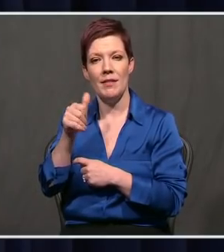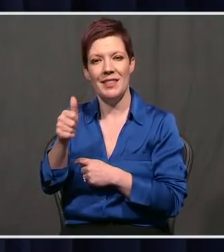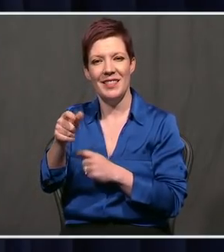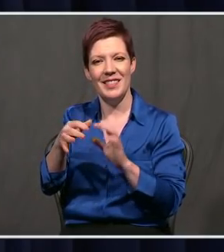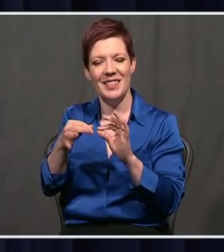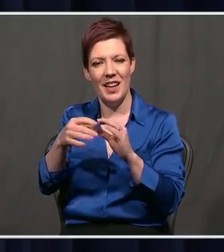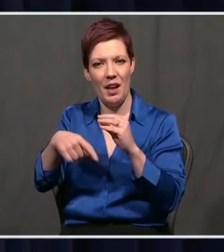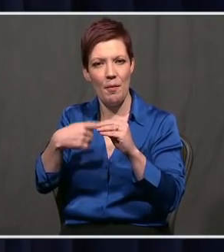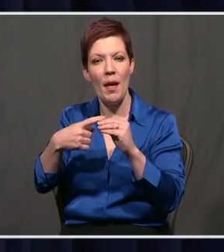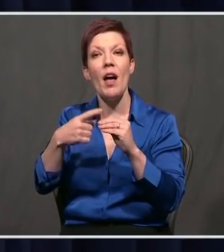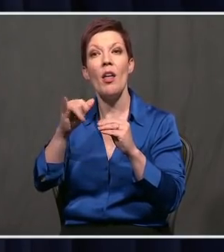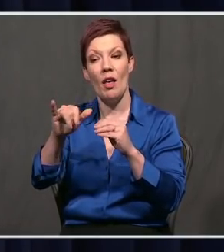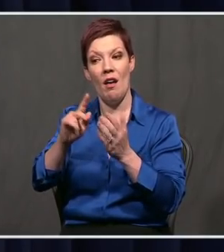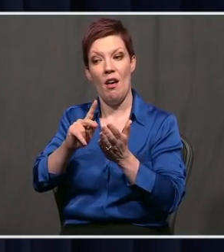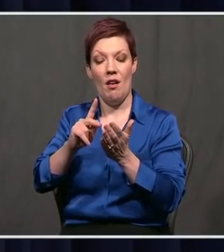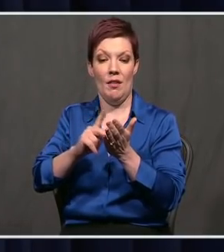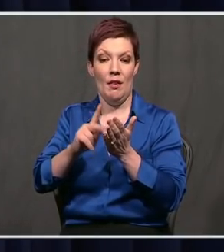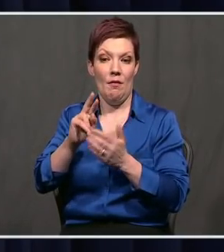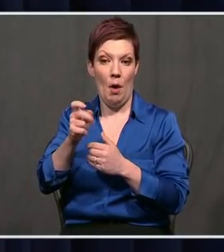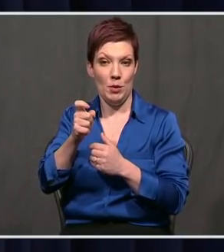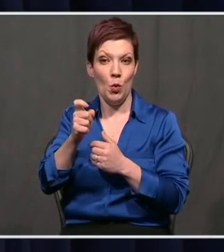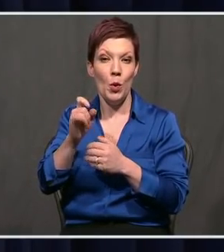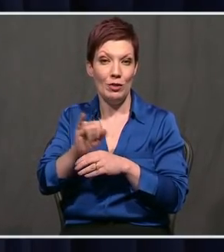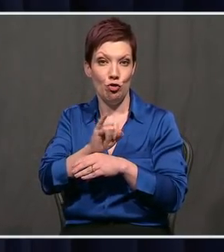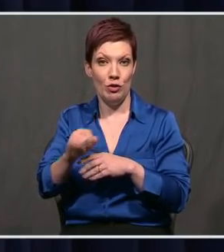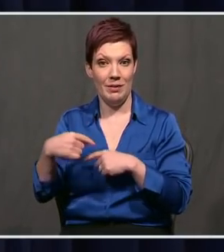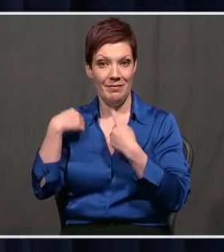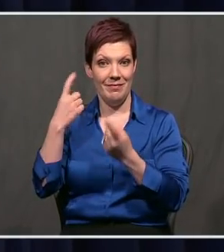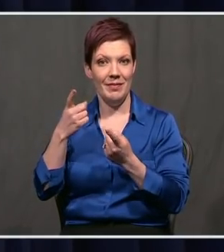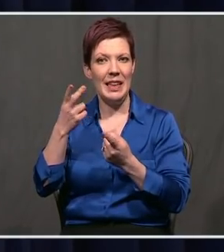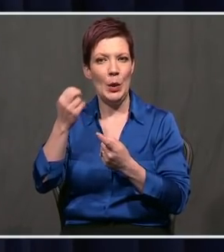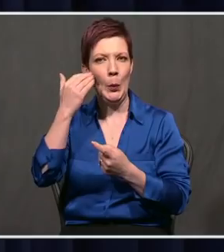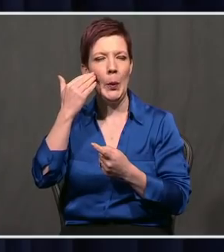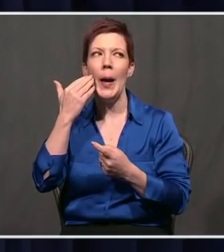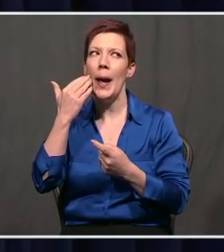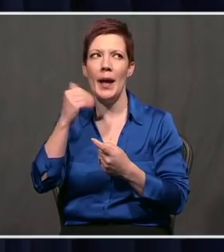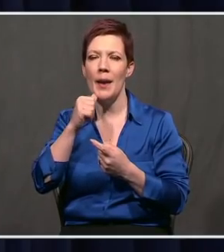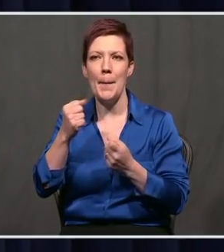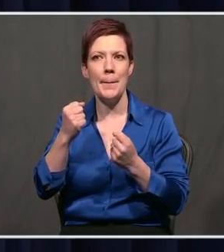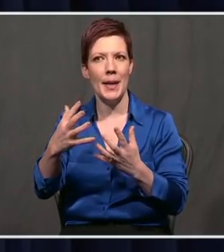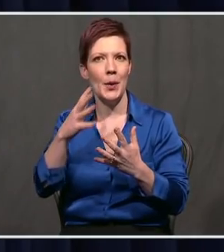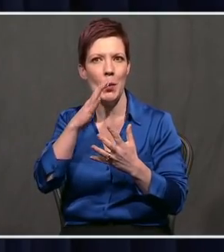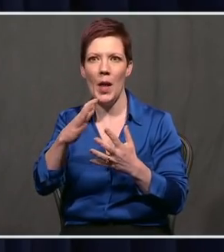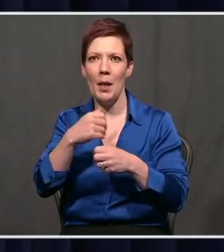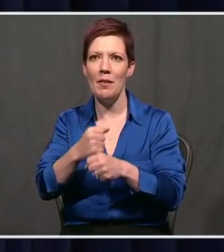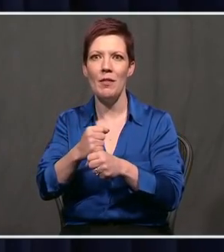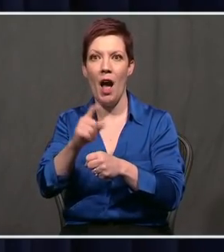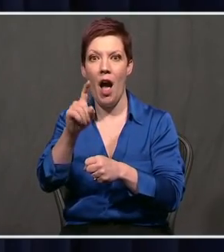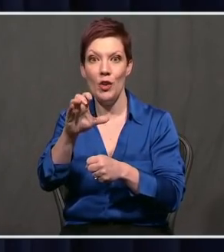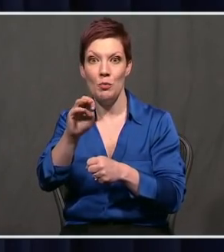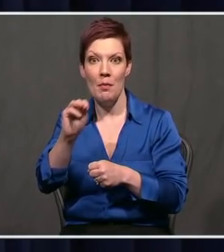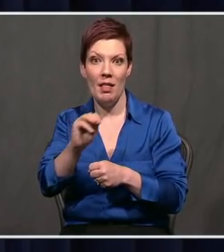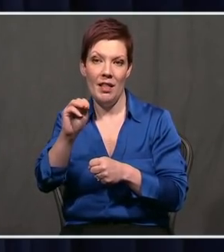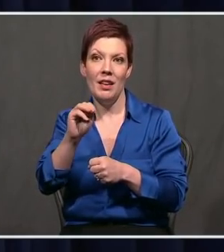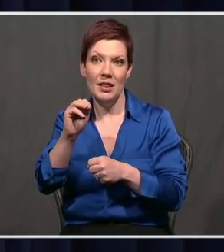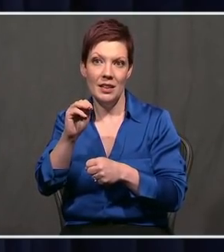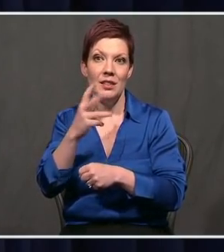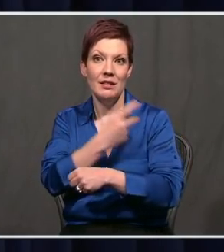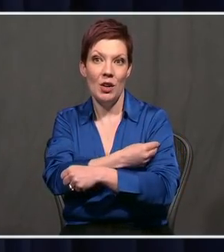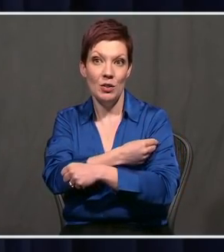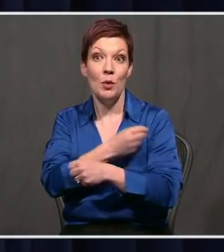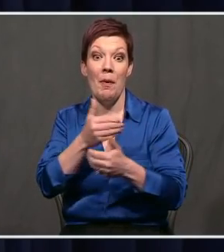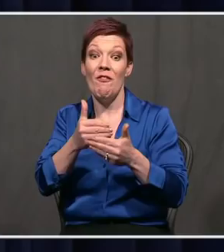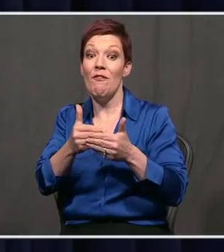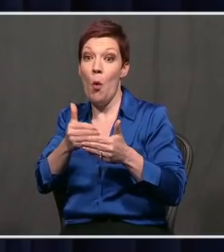from the pharmaceutical industry, he knew there weren't going to be many pharmaceutical companies that were going to manufacture 100 million doses before they understood whether they're going to